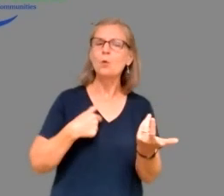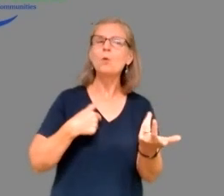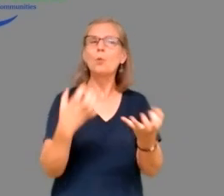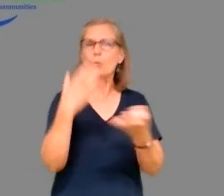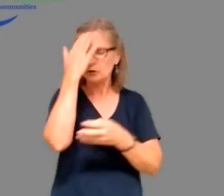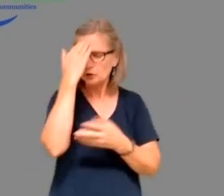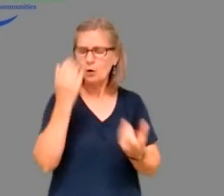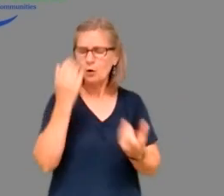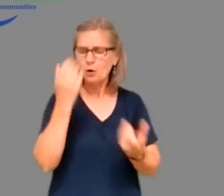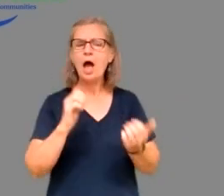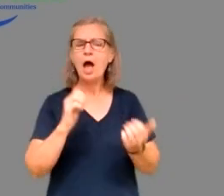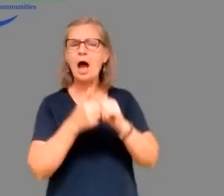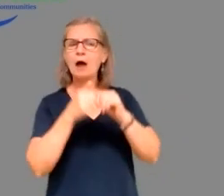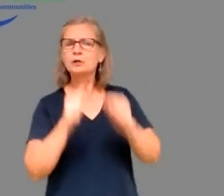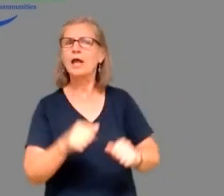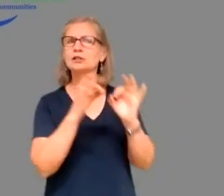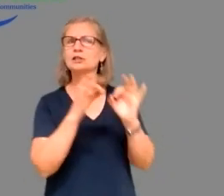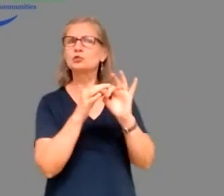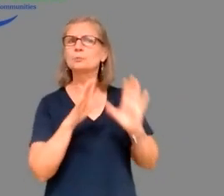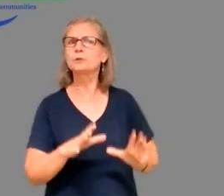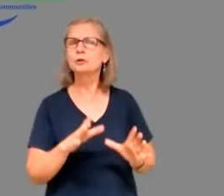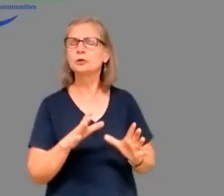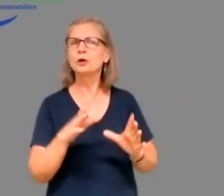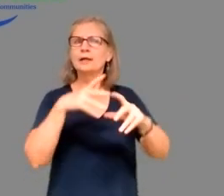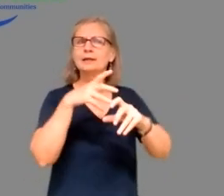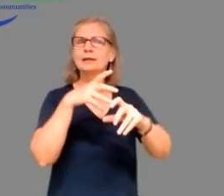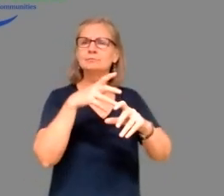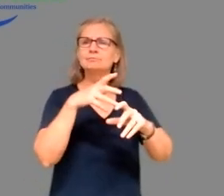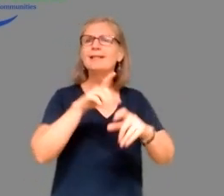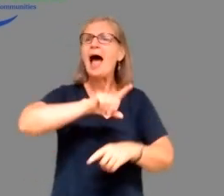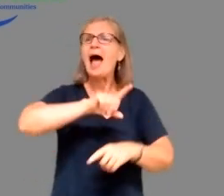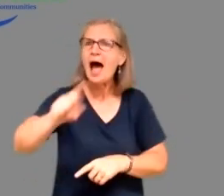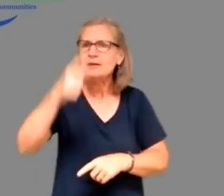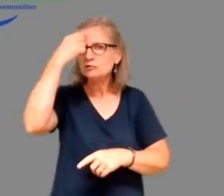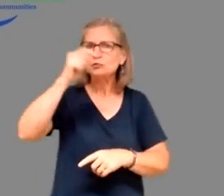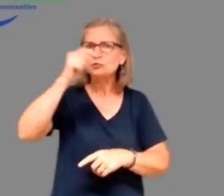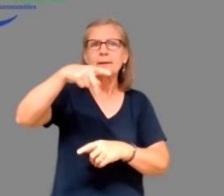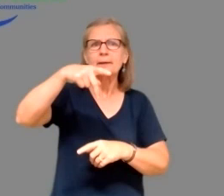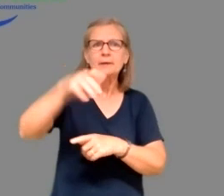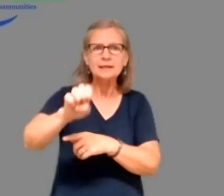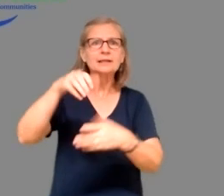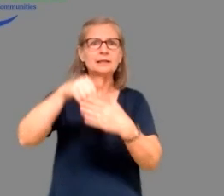County? Where should I direct folks working in the area?